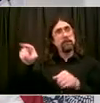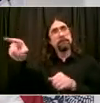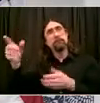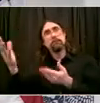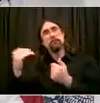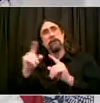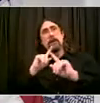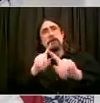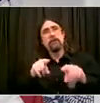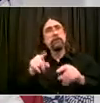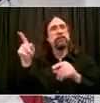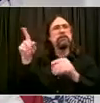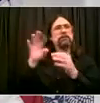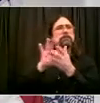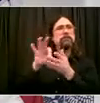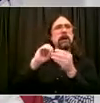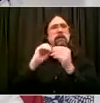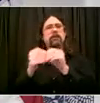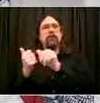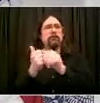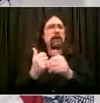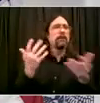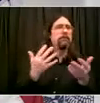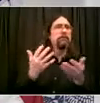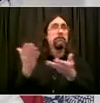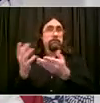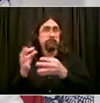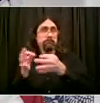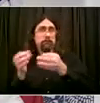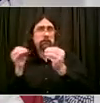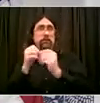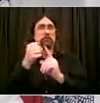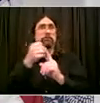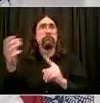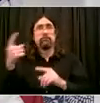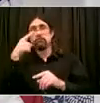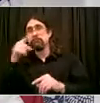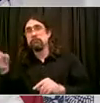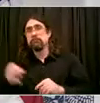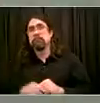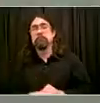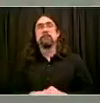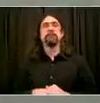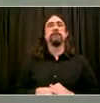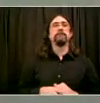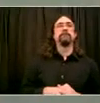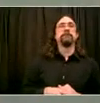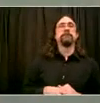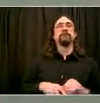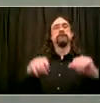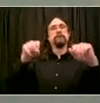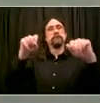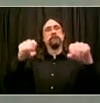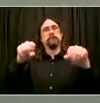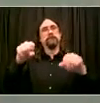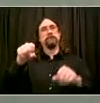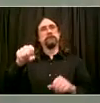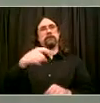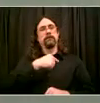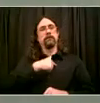Yeah, thank you for the question. We are closely monitoring the situation as it evolves throughout the world. And what we know is that, again,